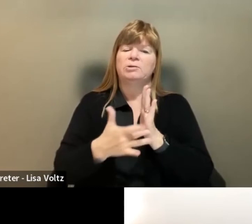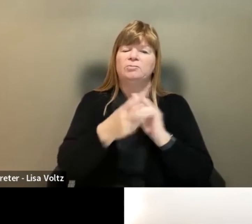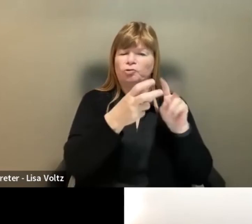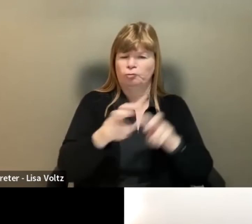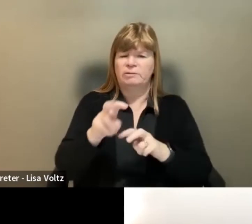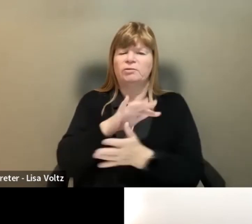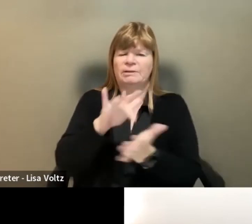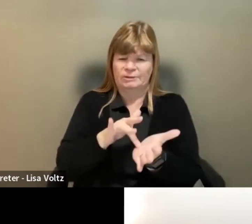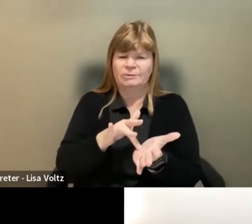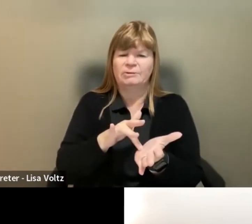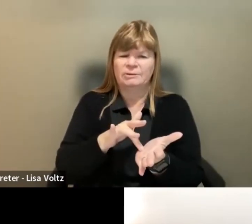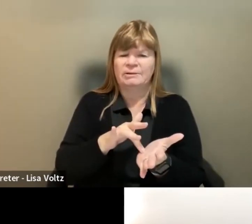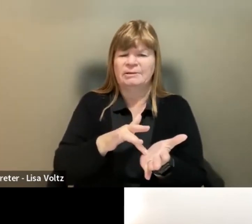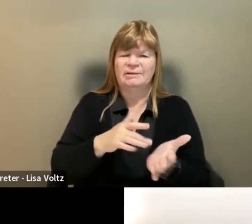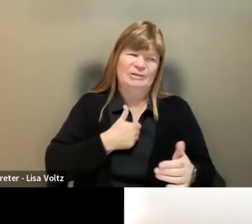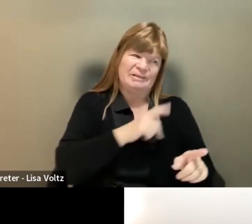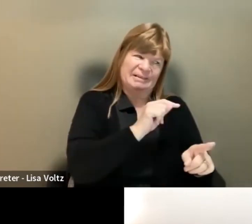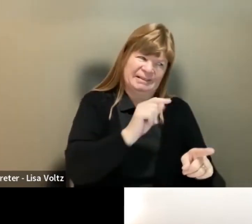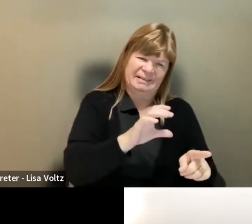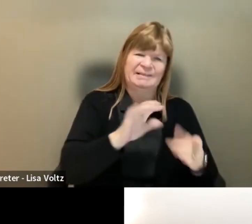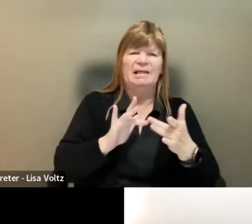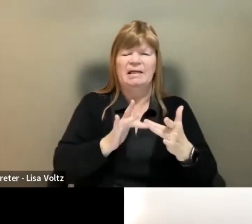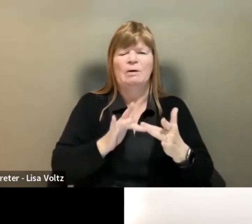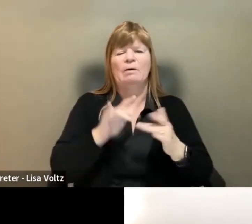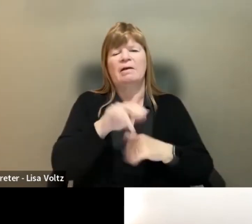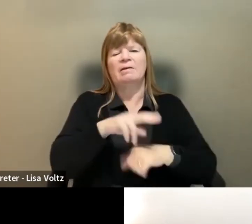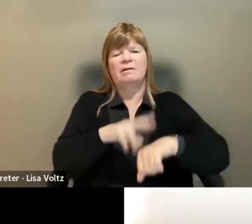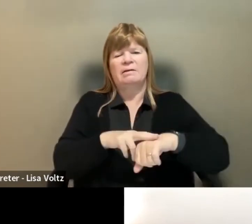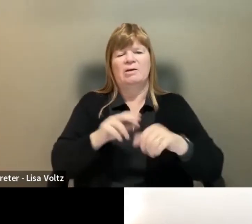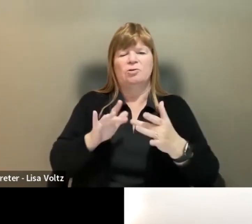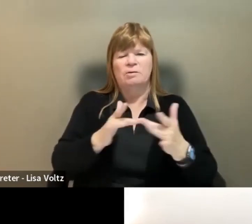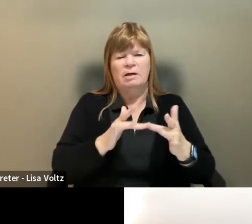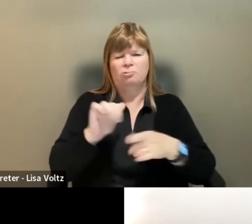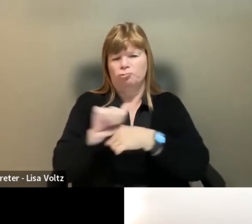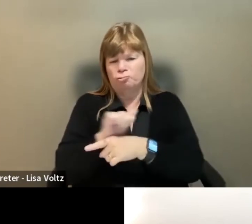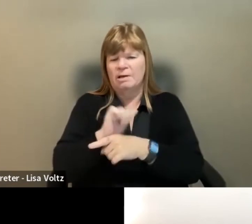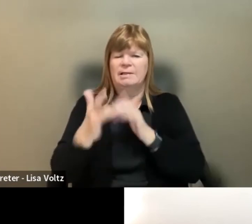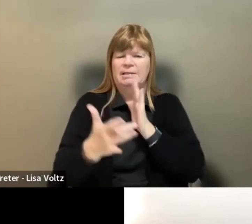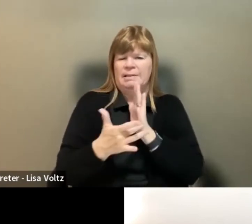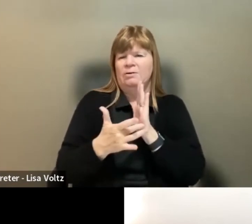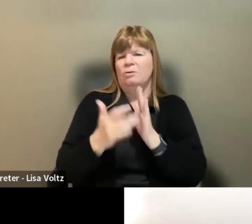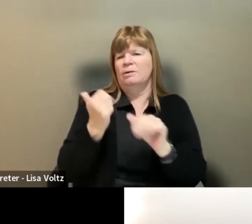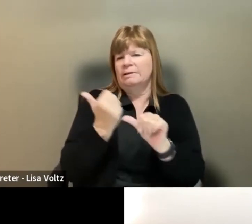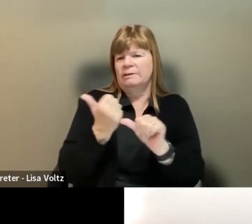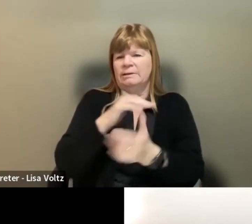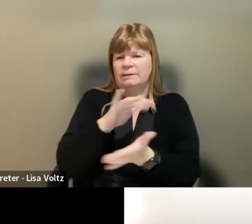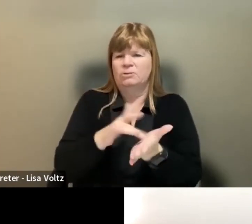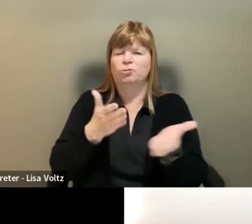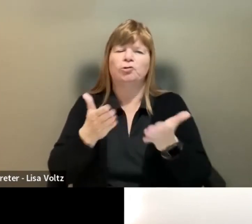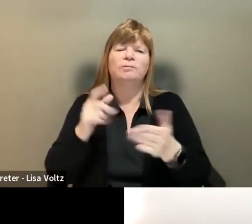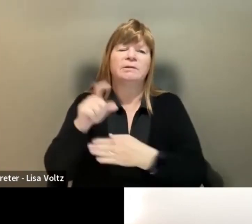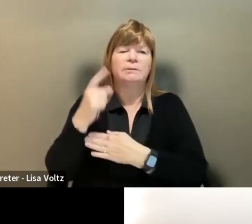Center, TTC, network, which is a national network of training and technical assistance centers serving the needs of mental